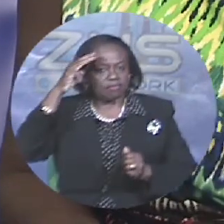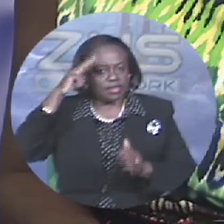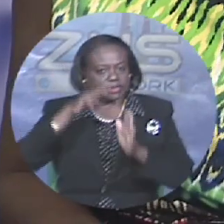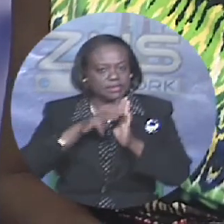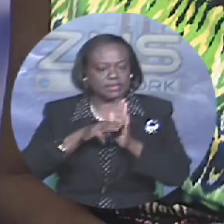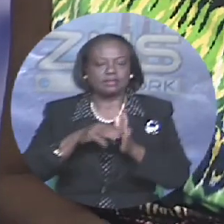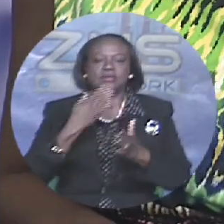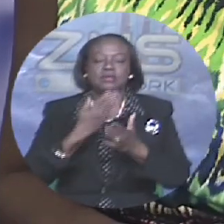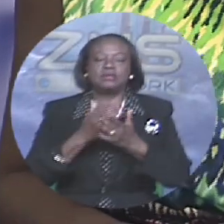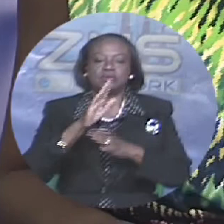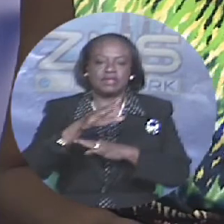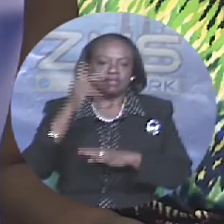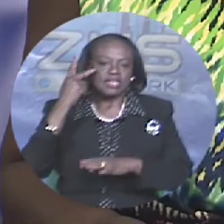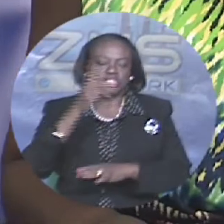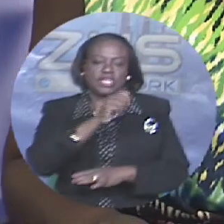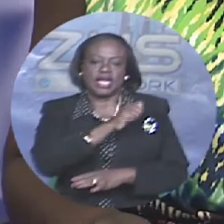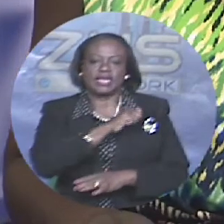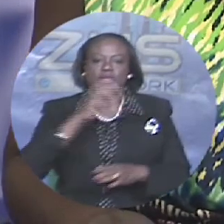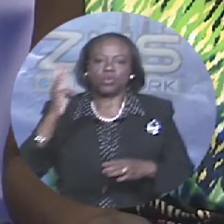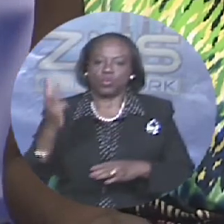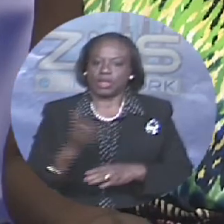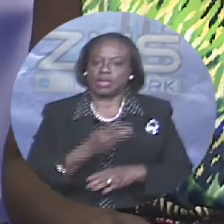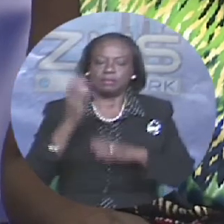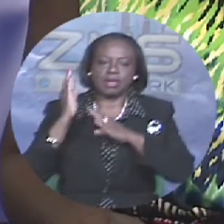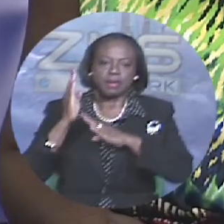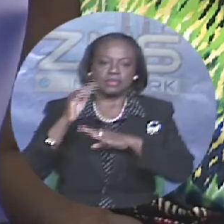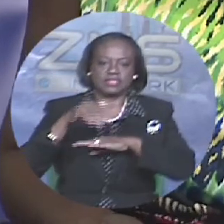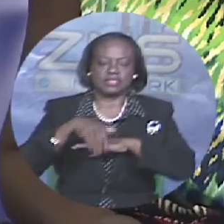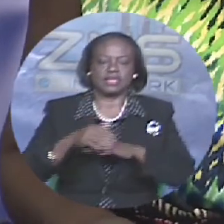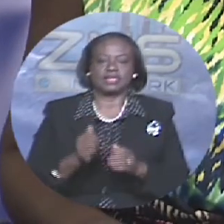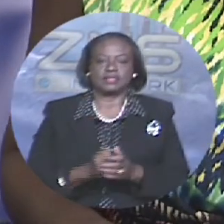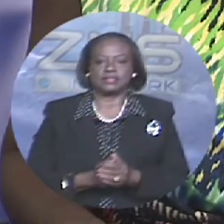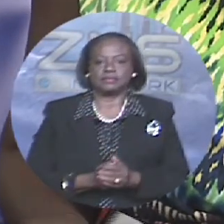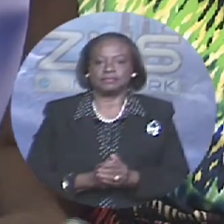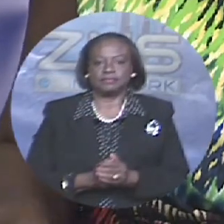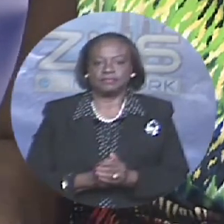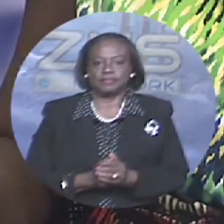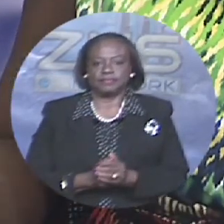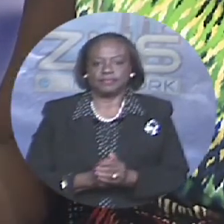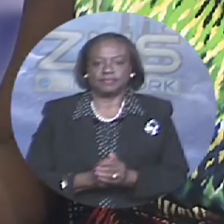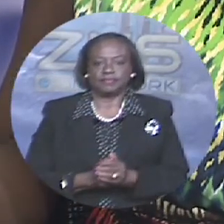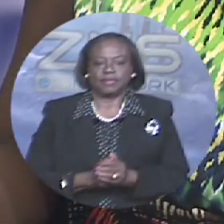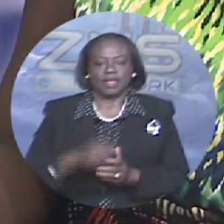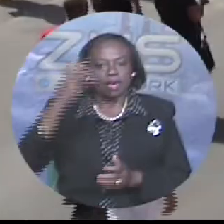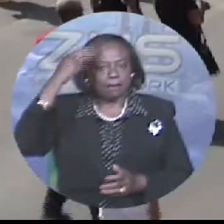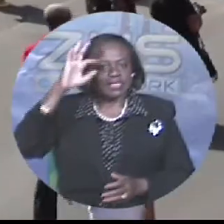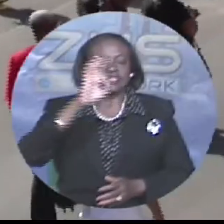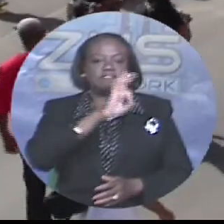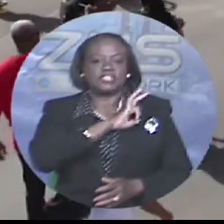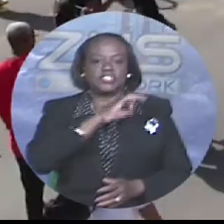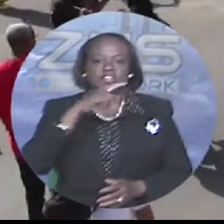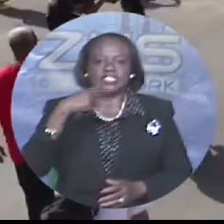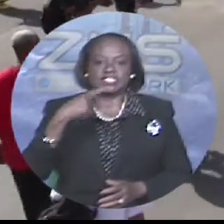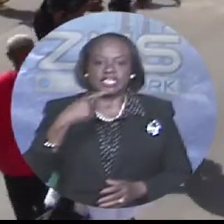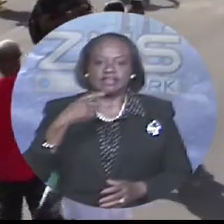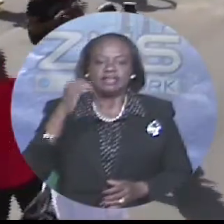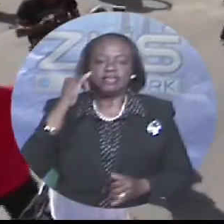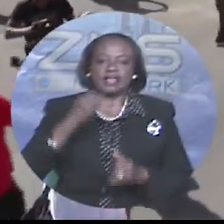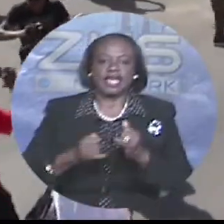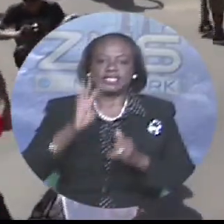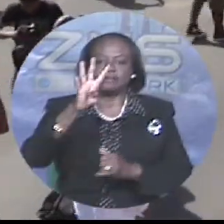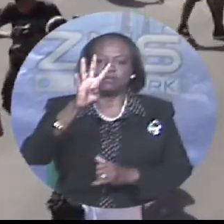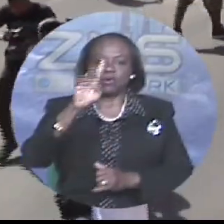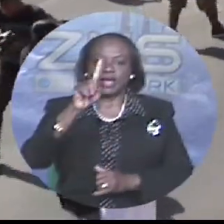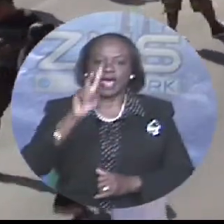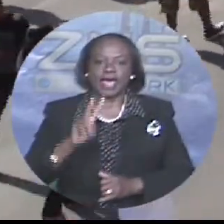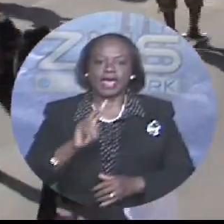everyone. I'm Keisha Adderley, and welcome to the Bahamas Tonight, the National Report. Topping the news tonight, Minister Fitzgerald says the last